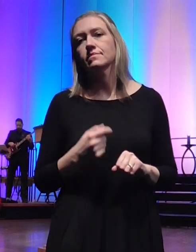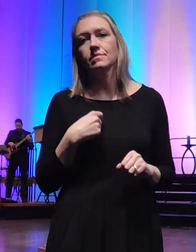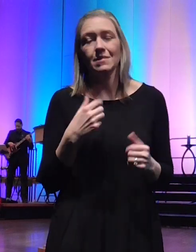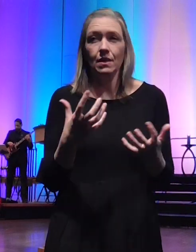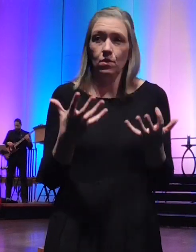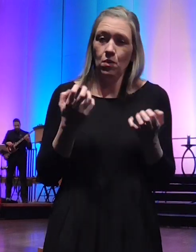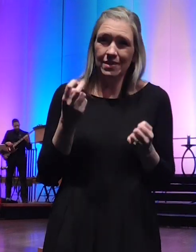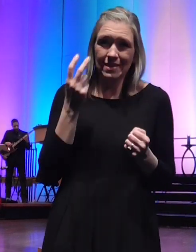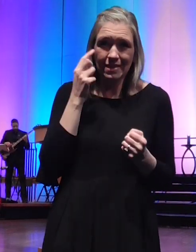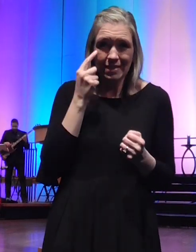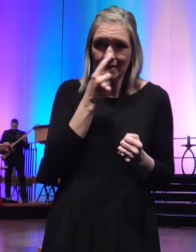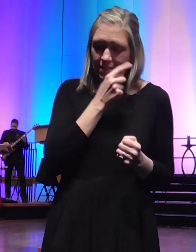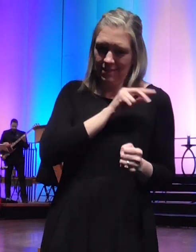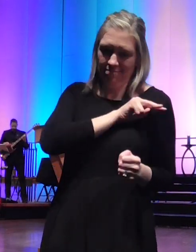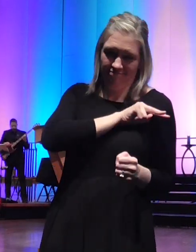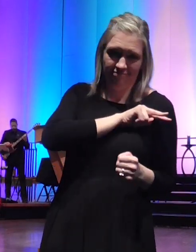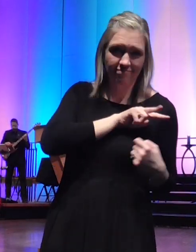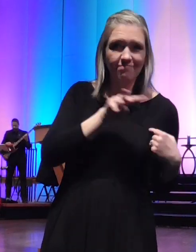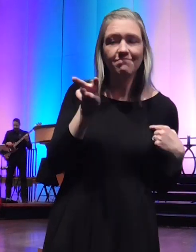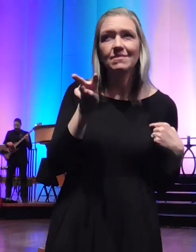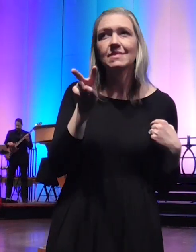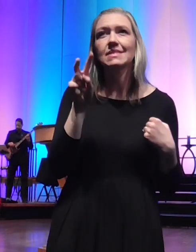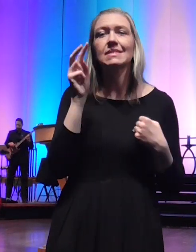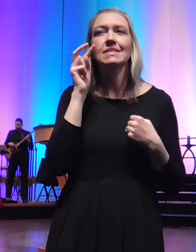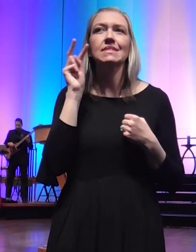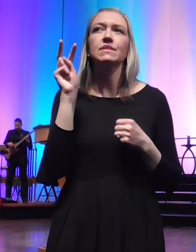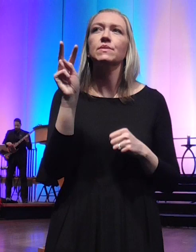I want to see you.